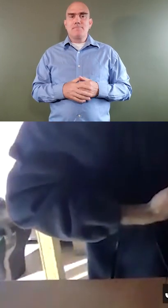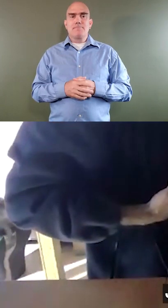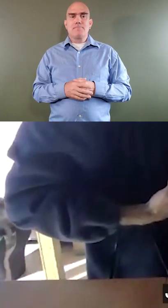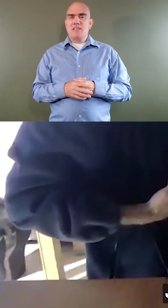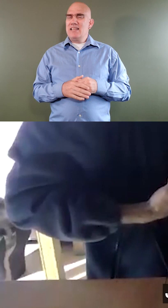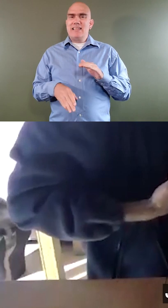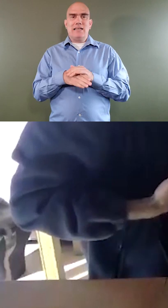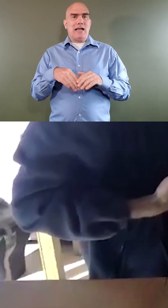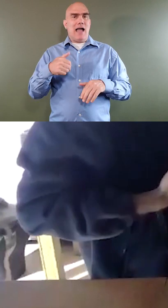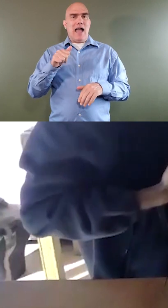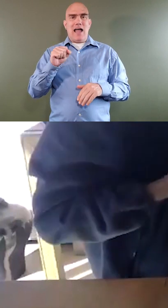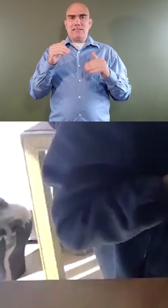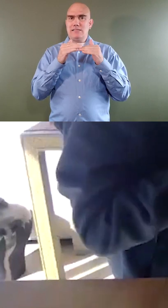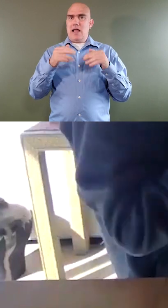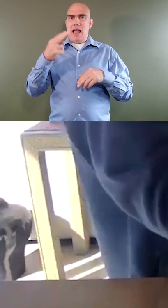Just kick as high as you can.